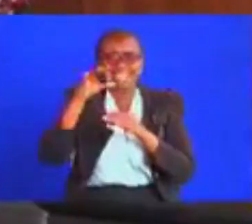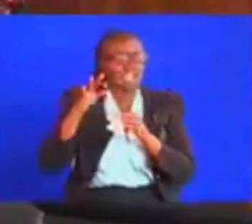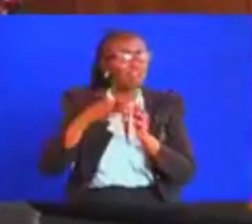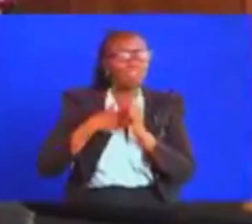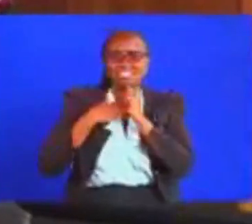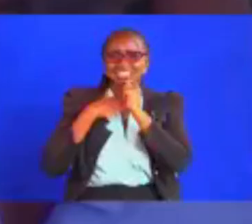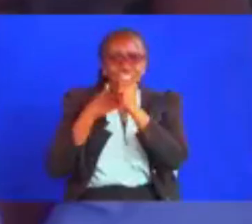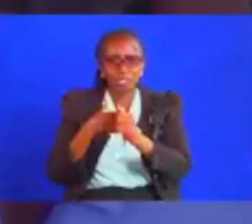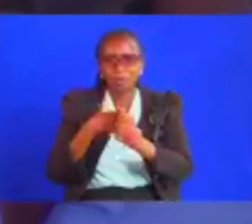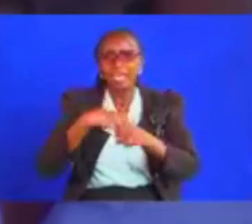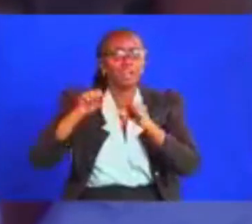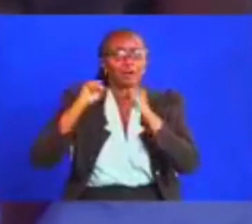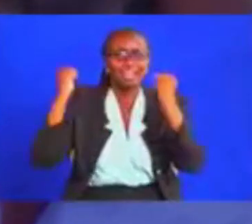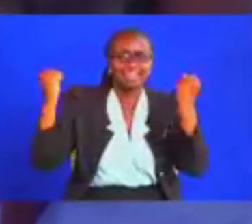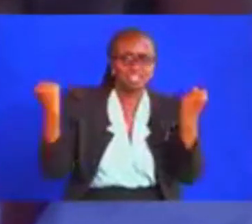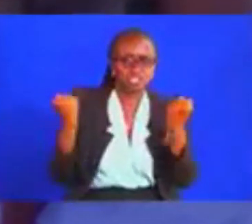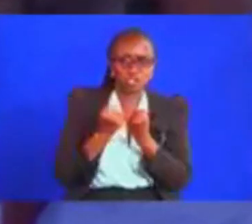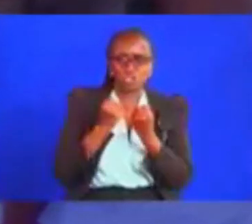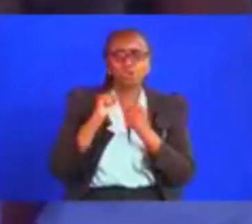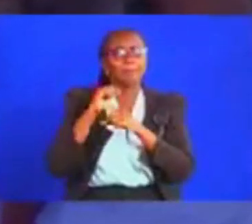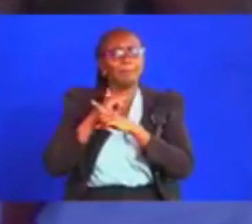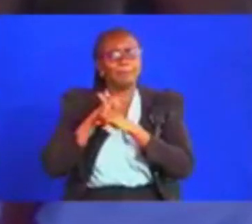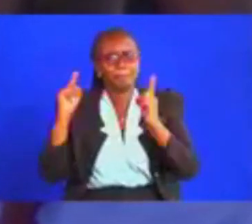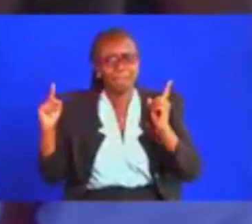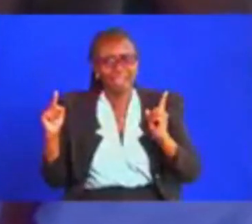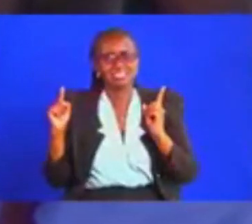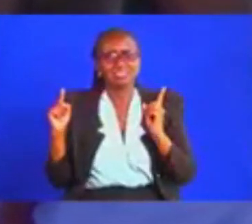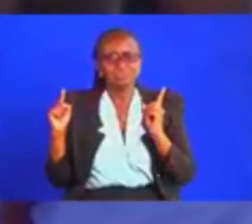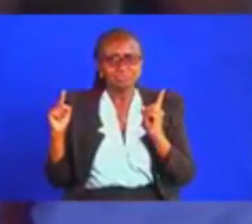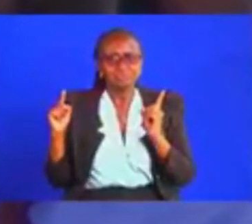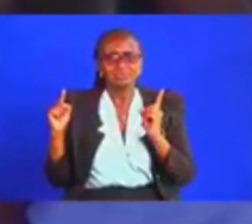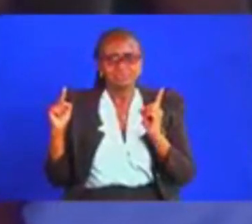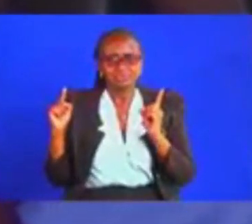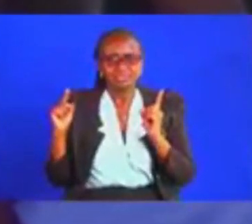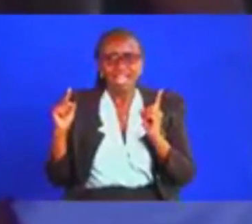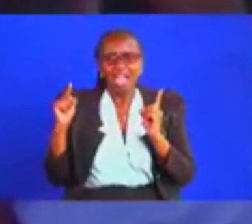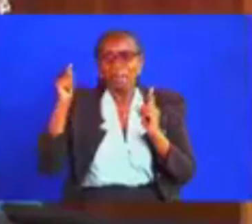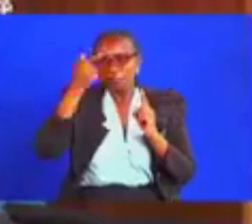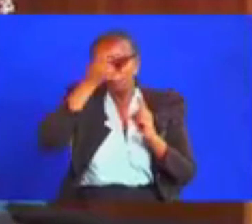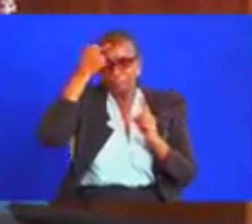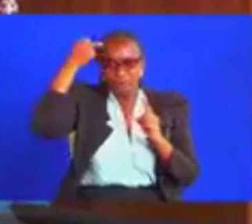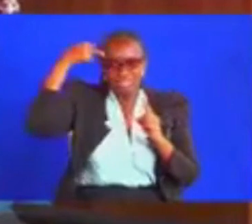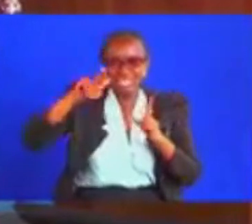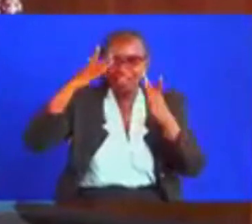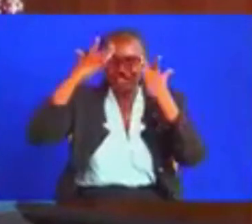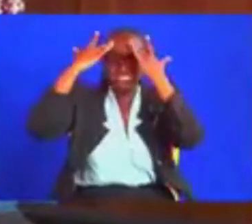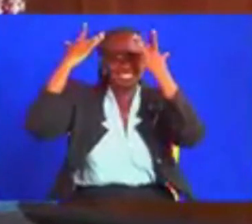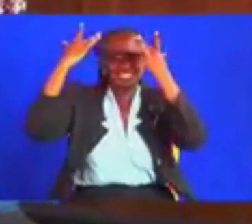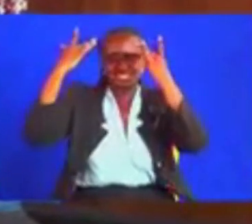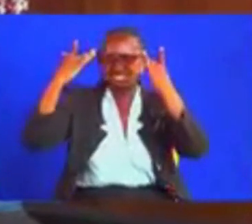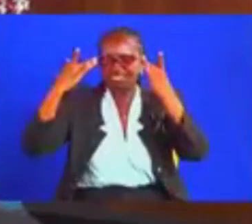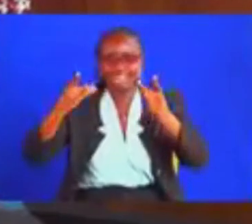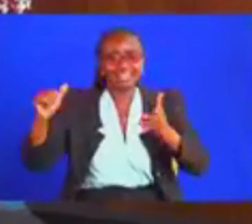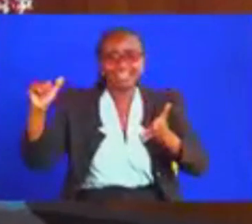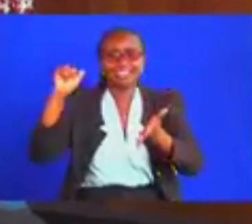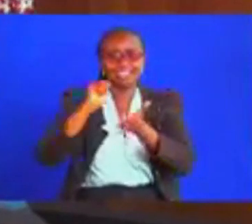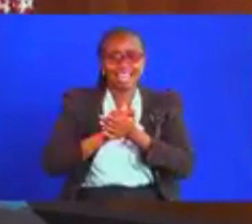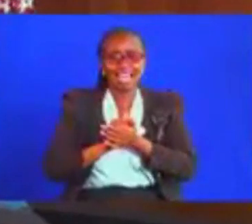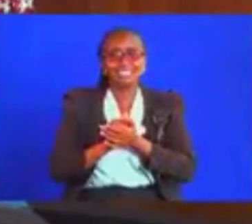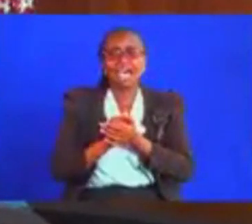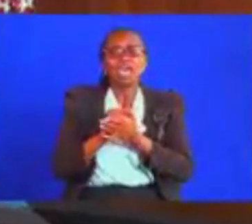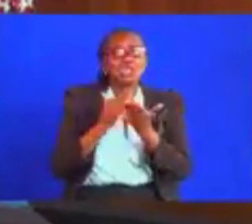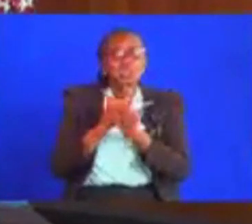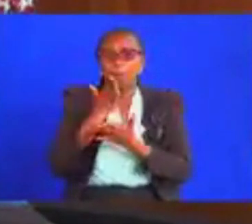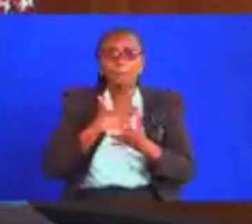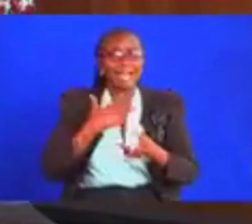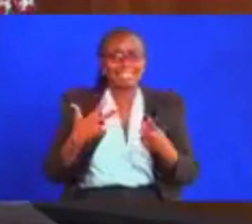and organization. There were obvious flaws around their lives. But because they made up their minds that in spite of my